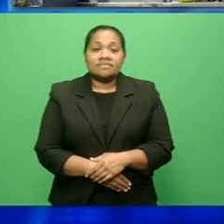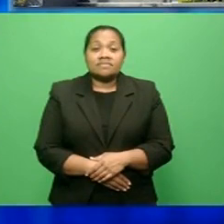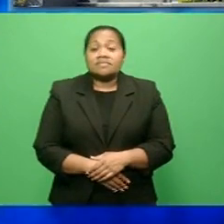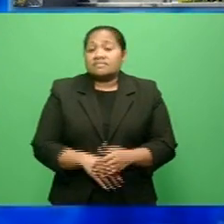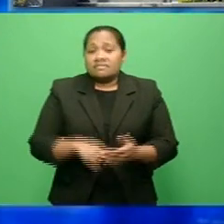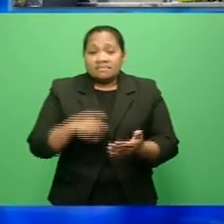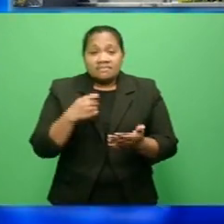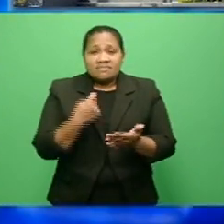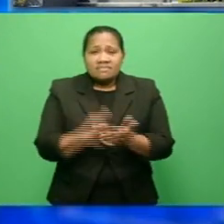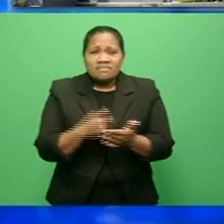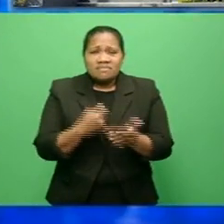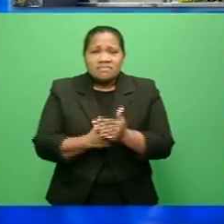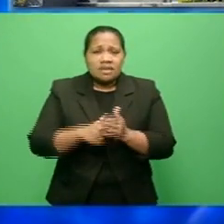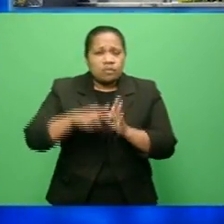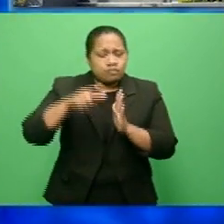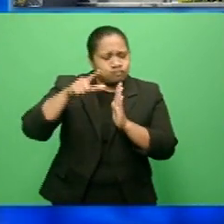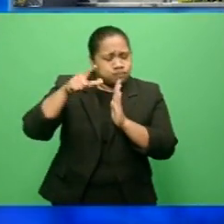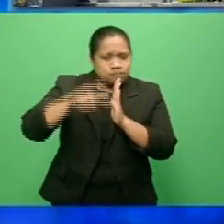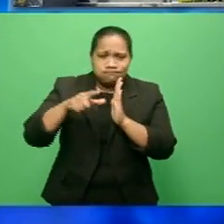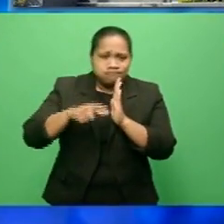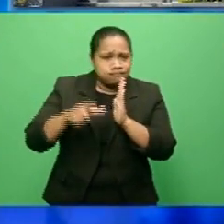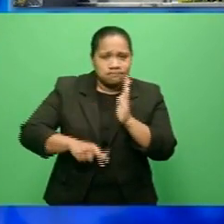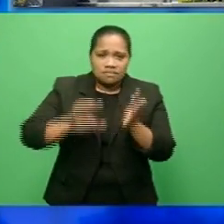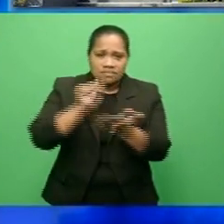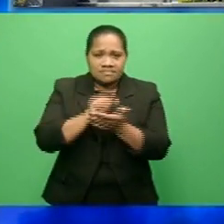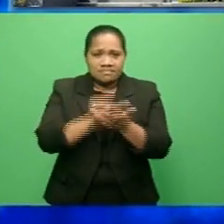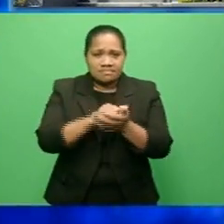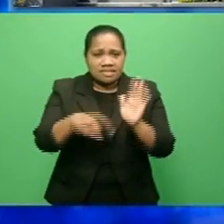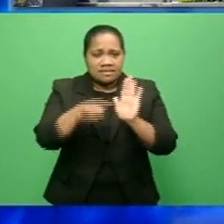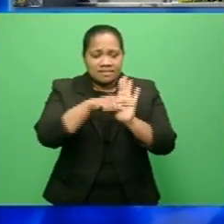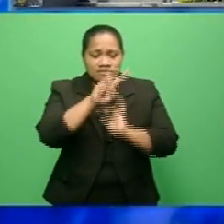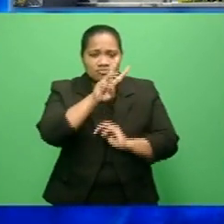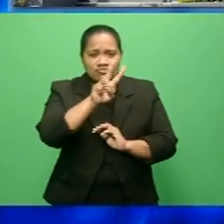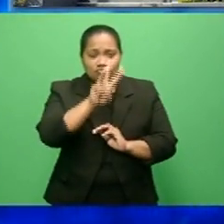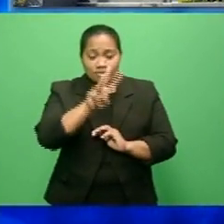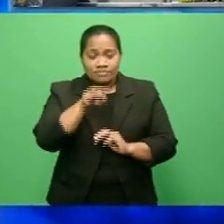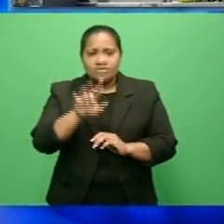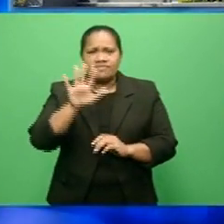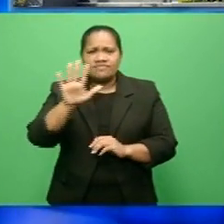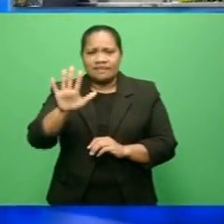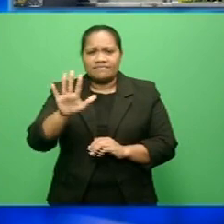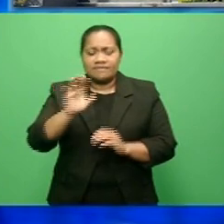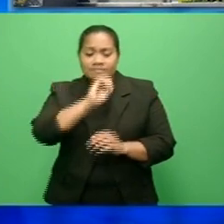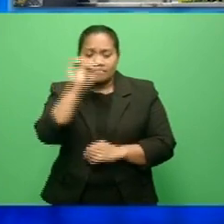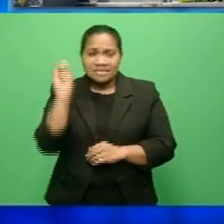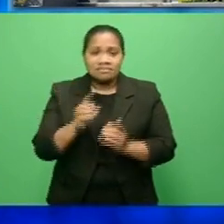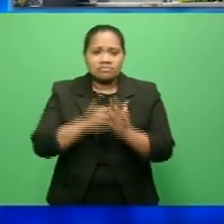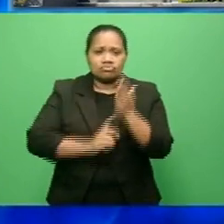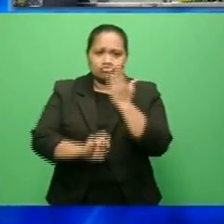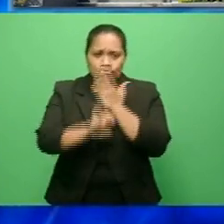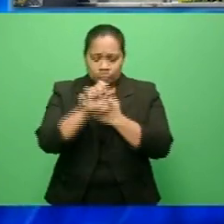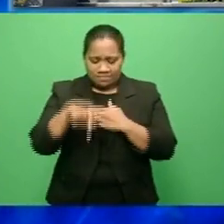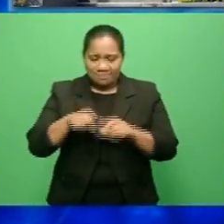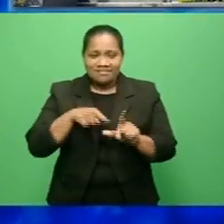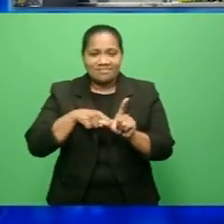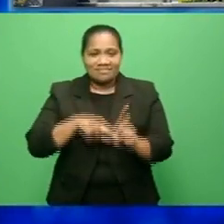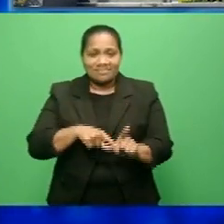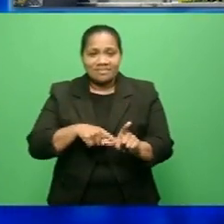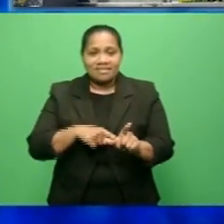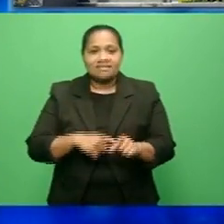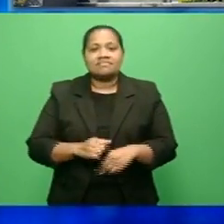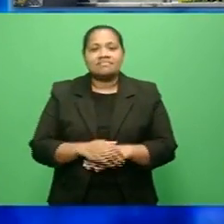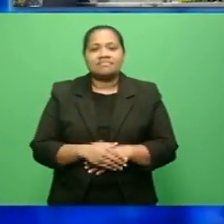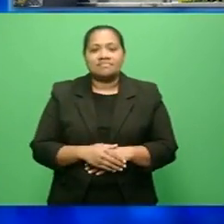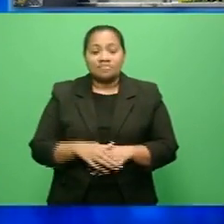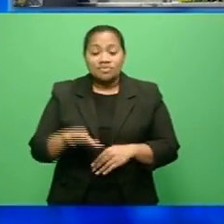Inflation reached a historic low of negative 3.5% in the June quarter of this year, according to the latest economic review by